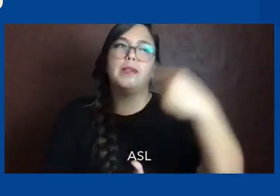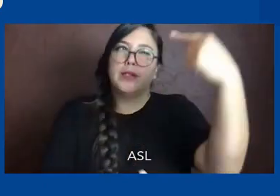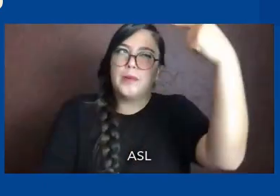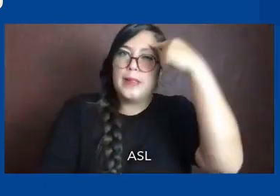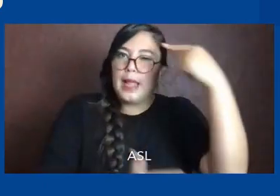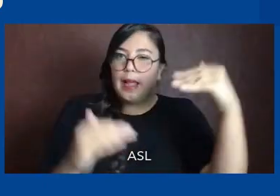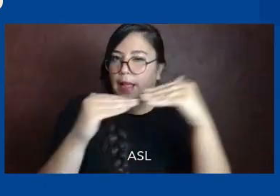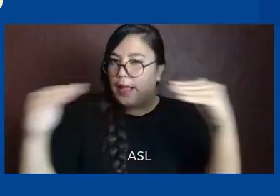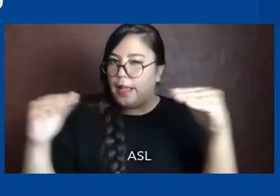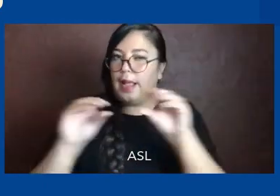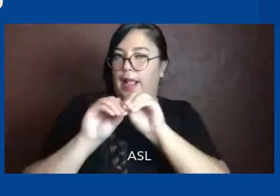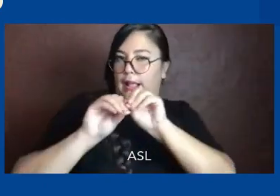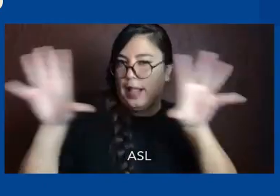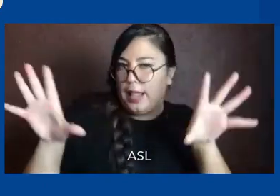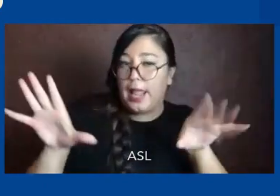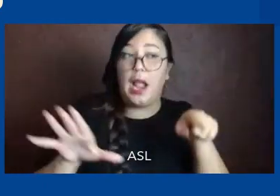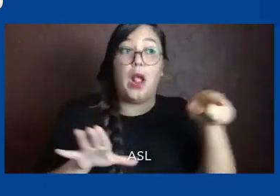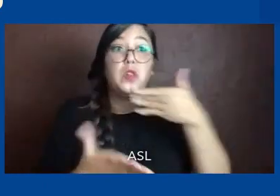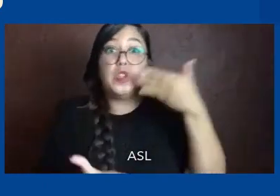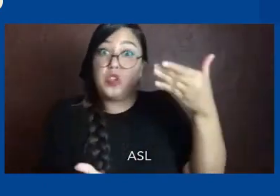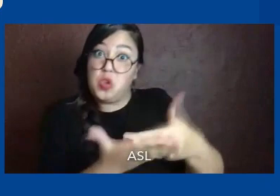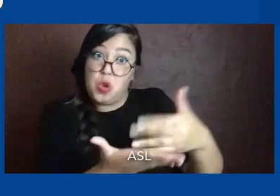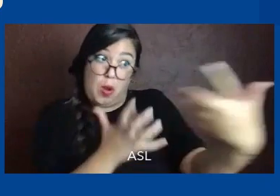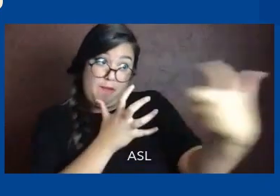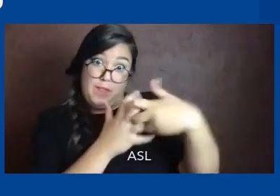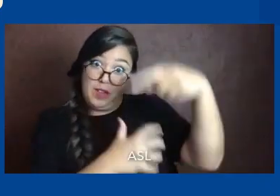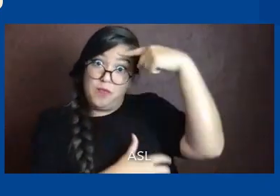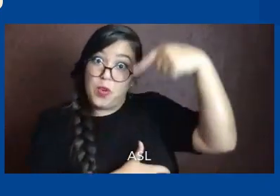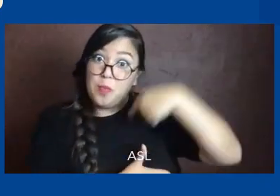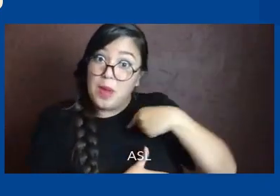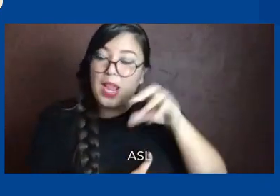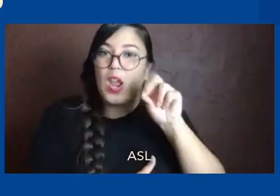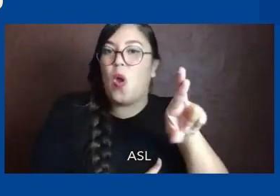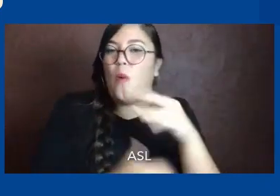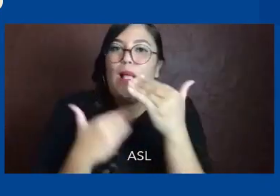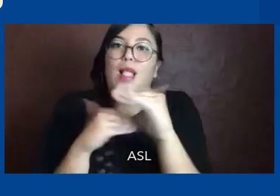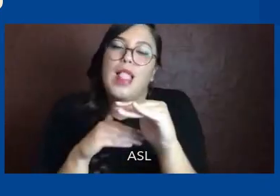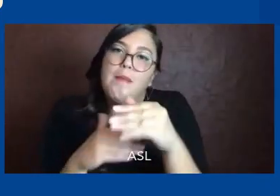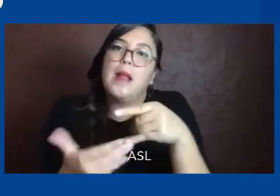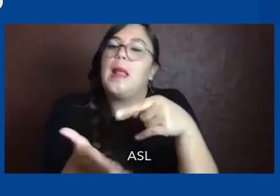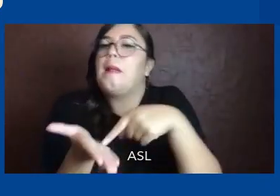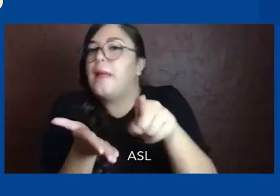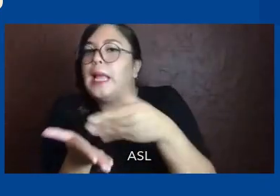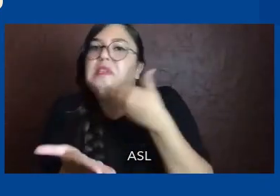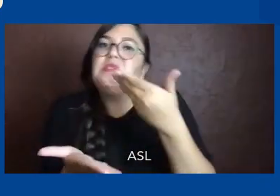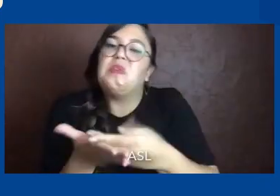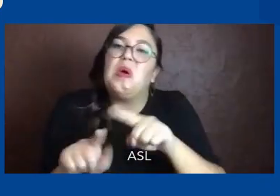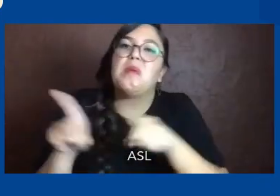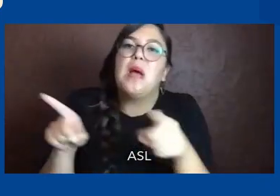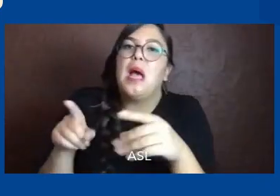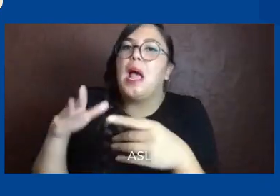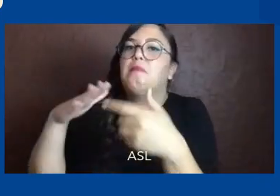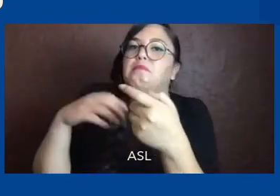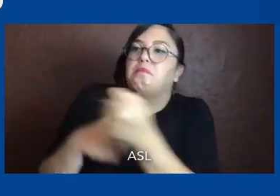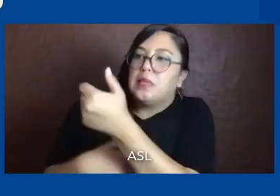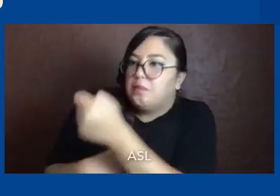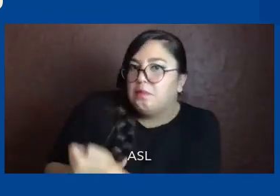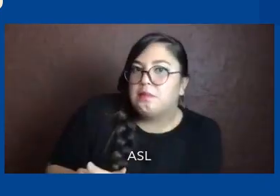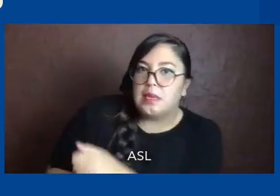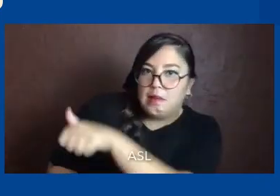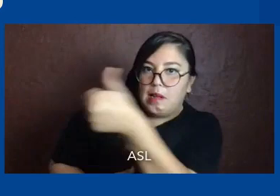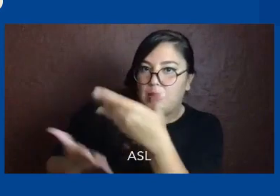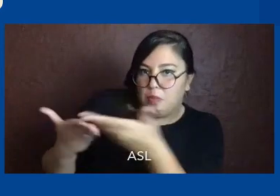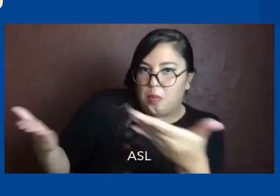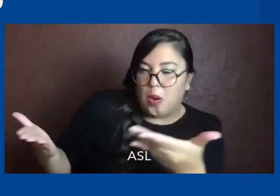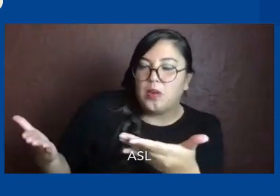or a clout thing? Versus like, is it really helping me to achieve the goals I'm